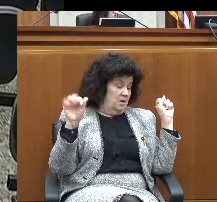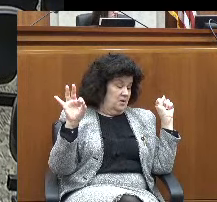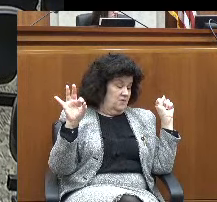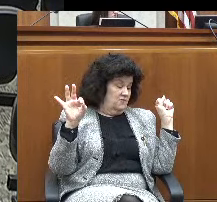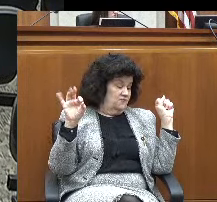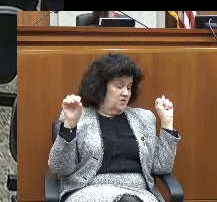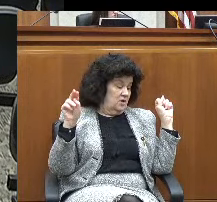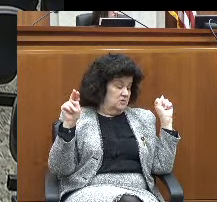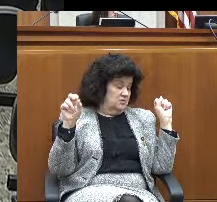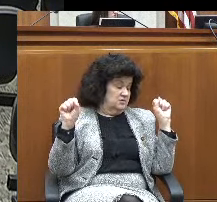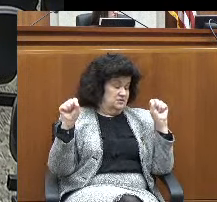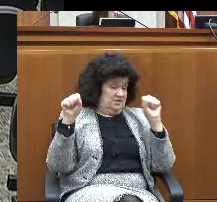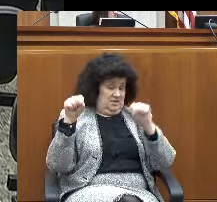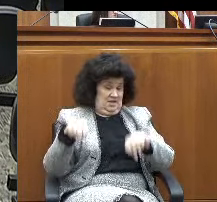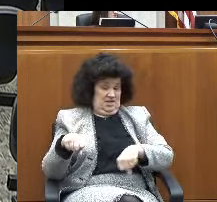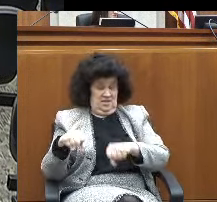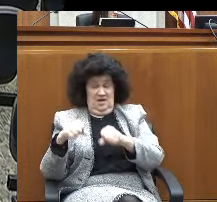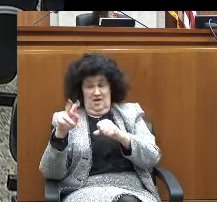work. Is he really doing this?